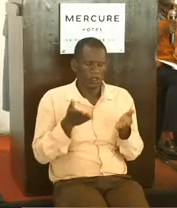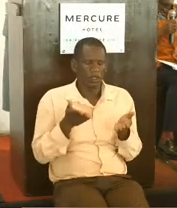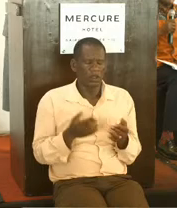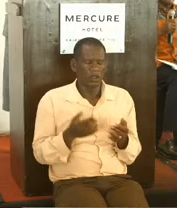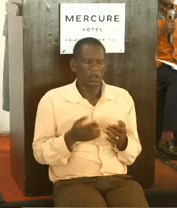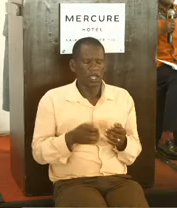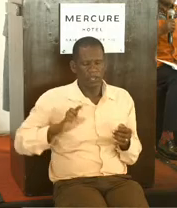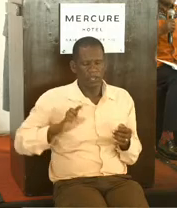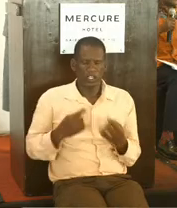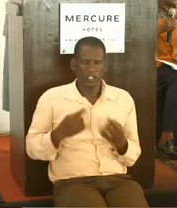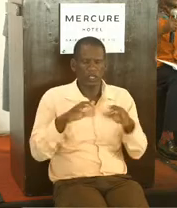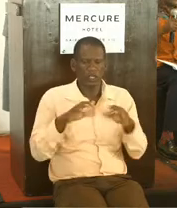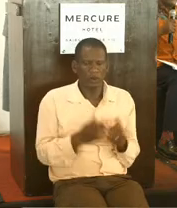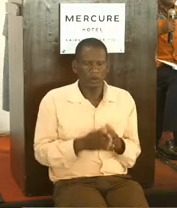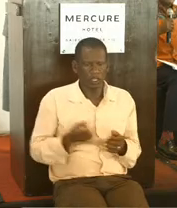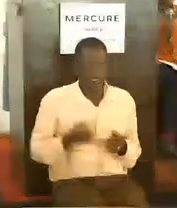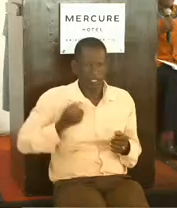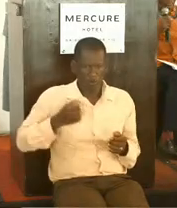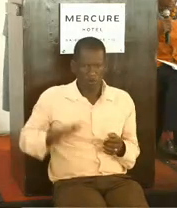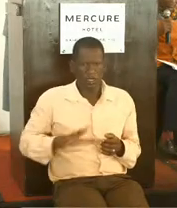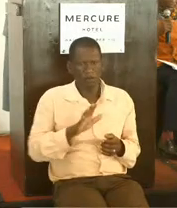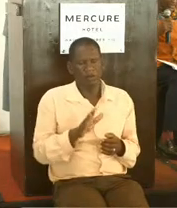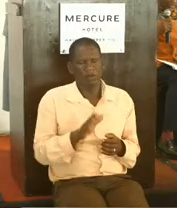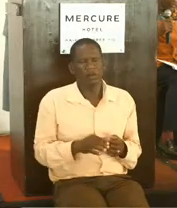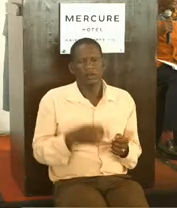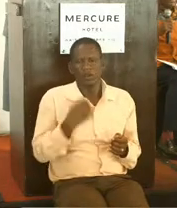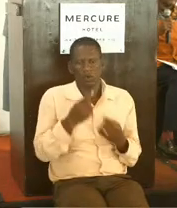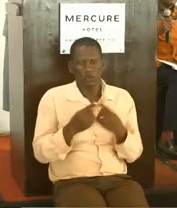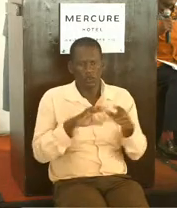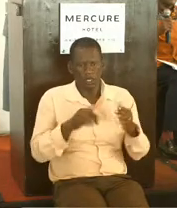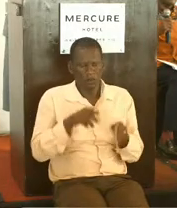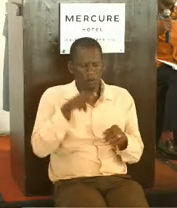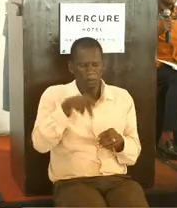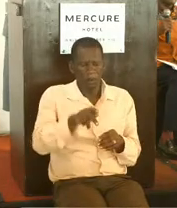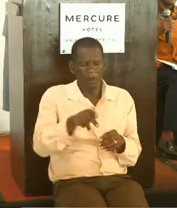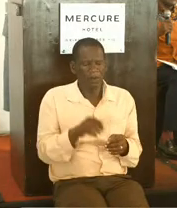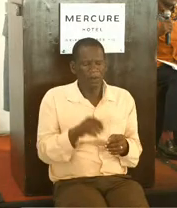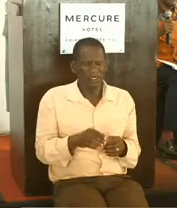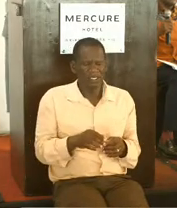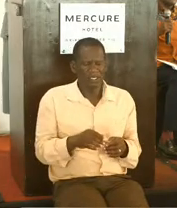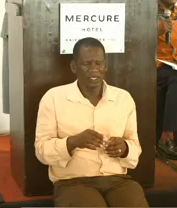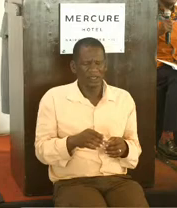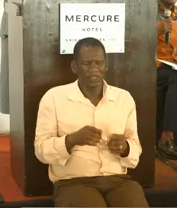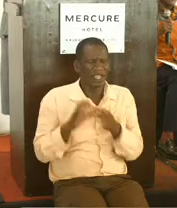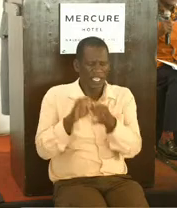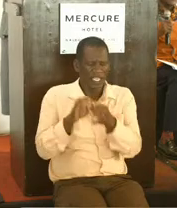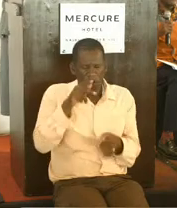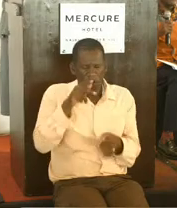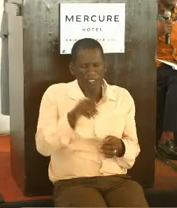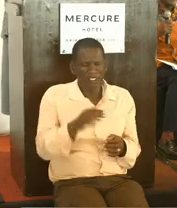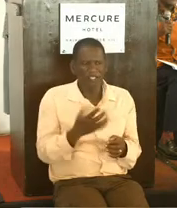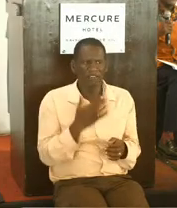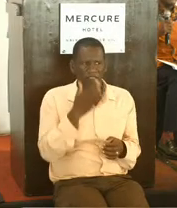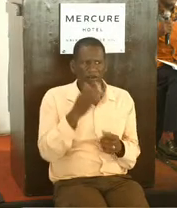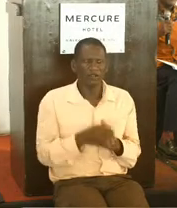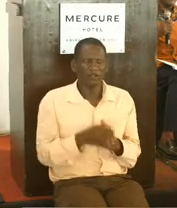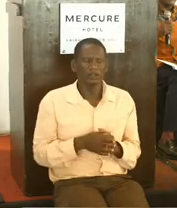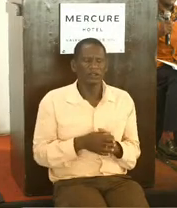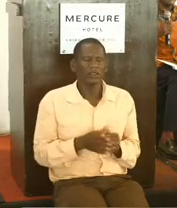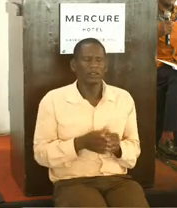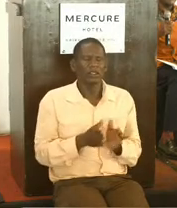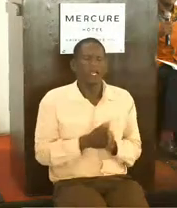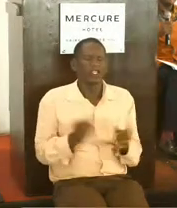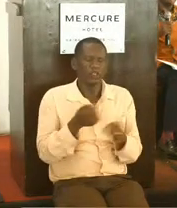a lady who mentioned about her daughter or who was talking about plants indigenous plants and the flowers and